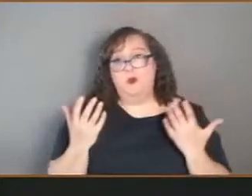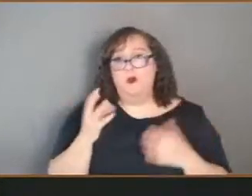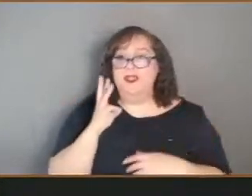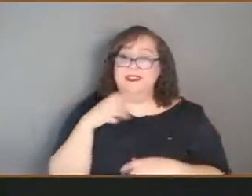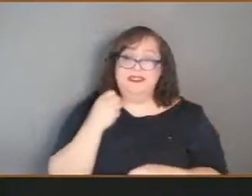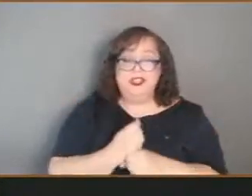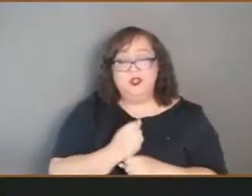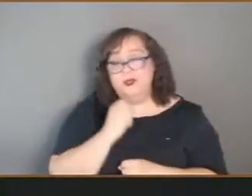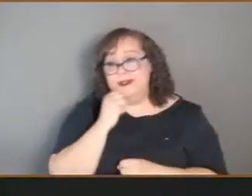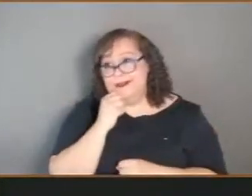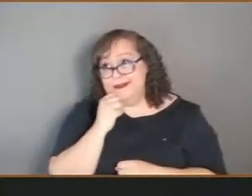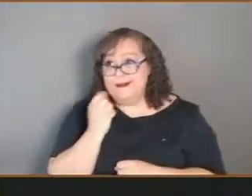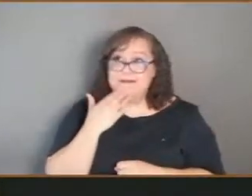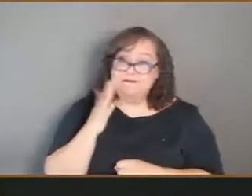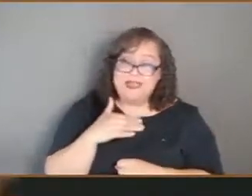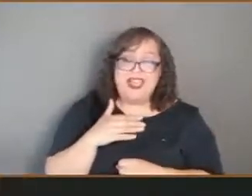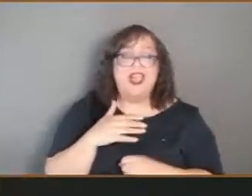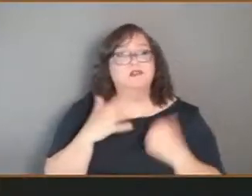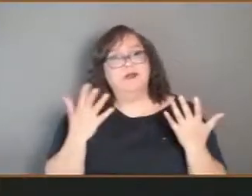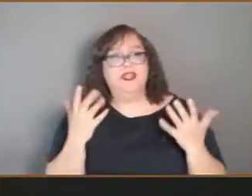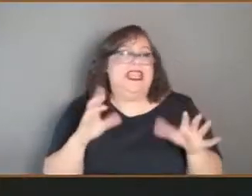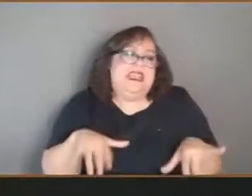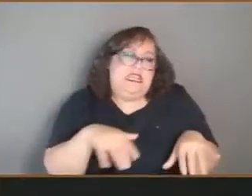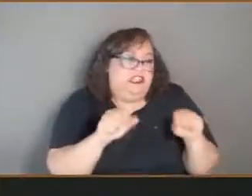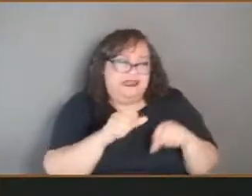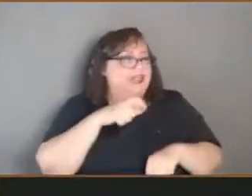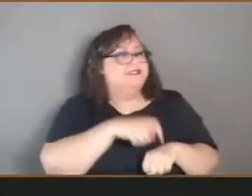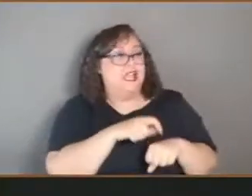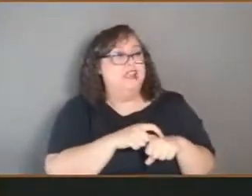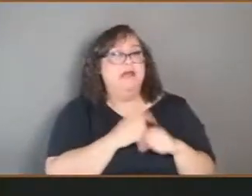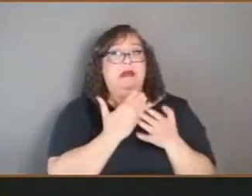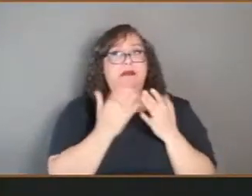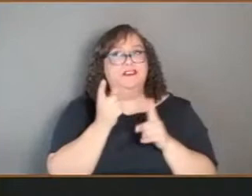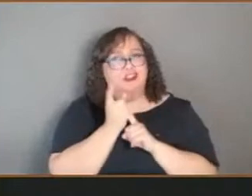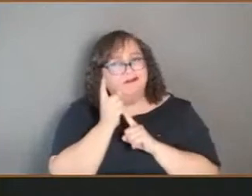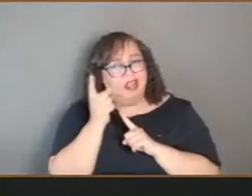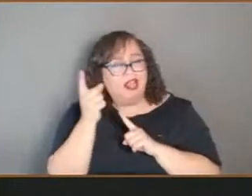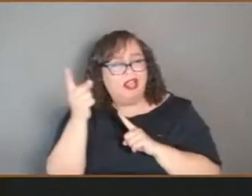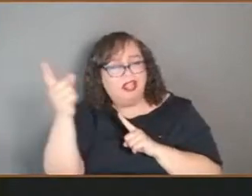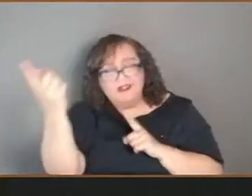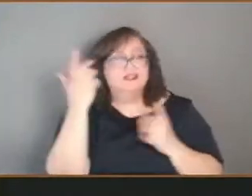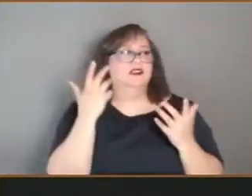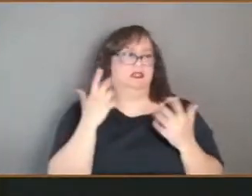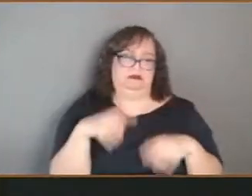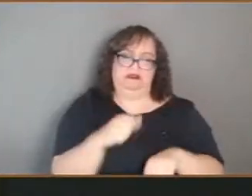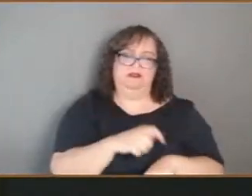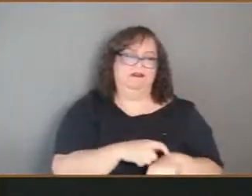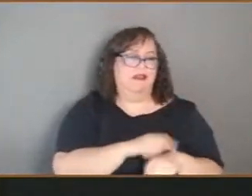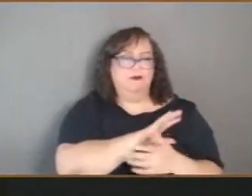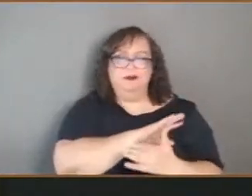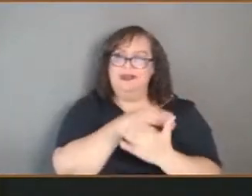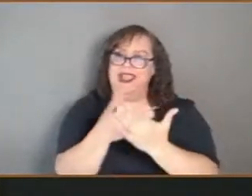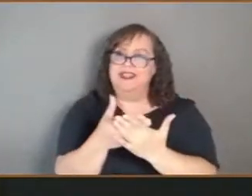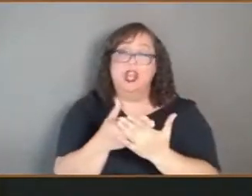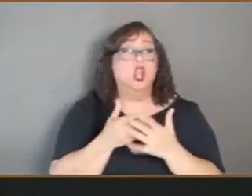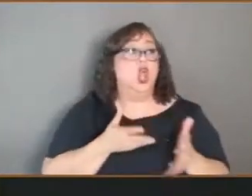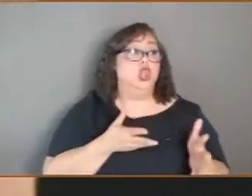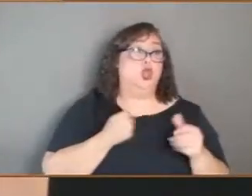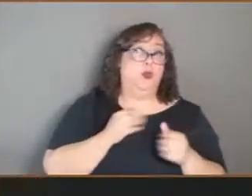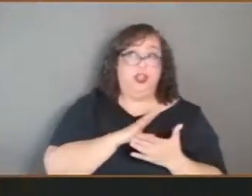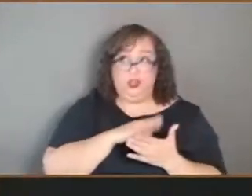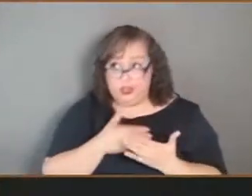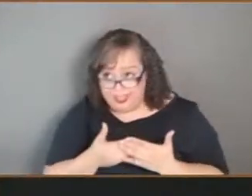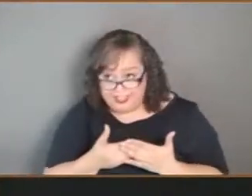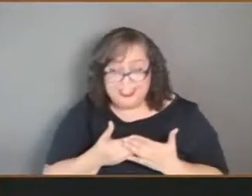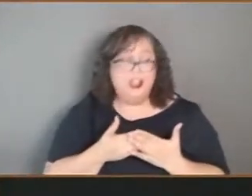timescales, but we just learn. Things are a long way away, and it just takes time to get to them. Yeah. You know, obviously the quicker you go, the quicker you get there, but then the